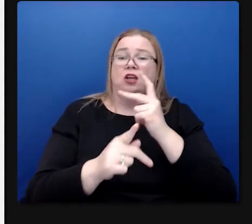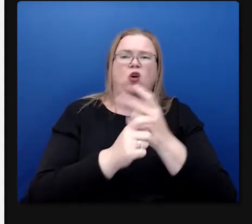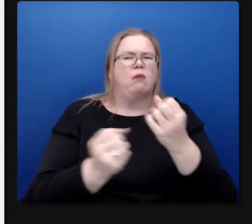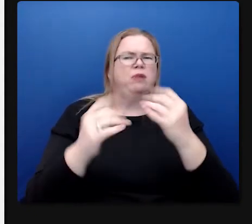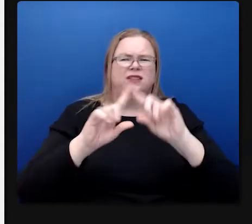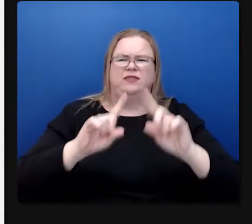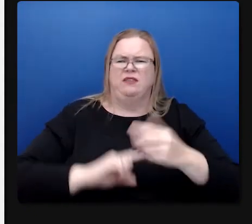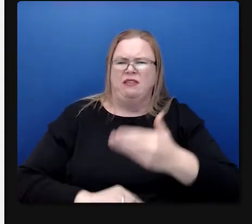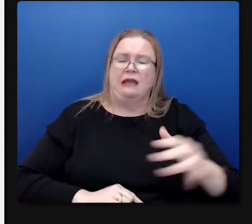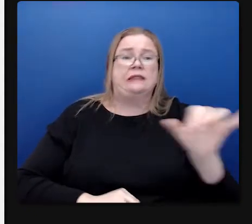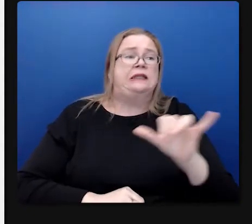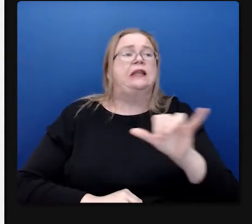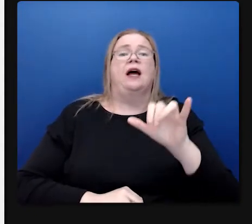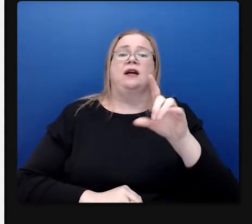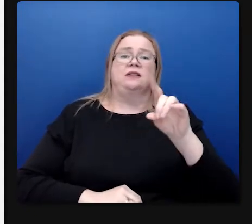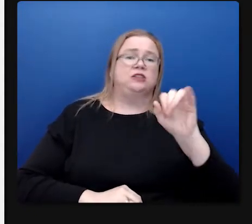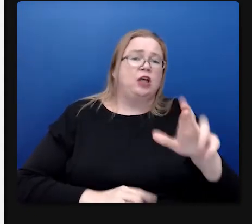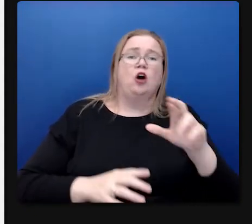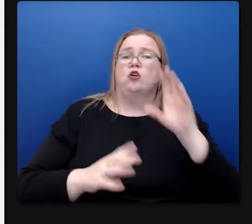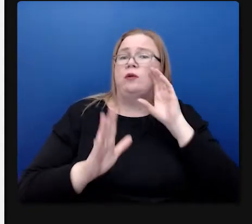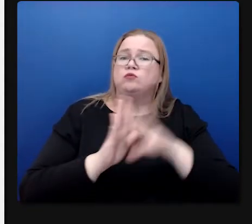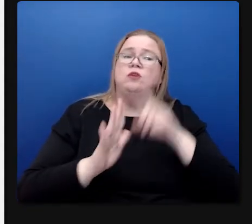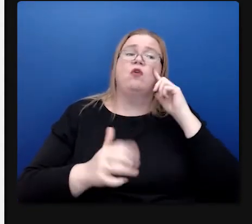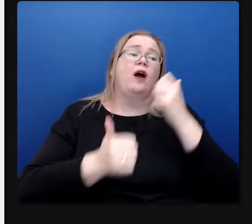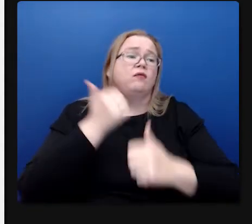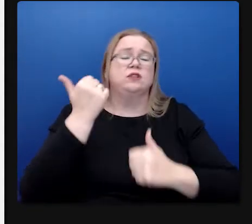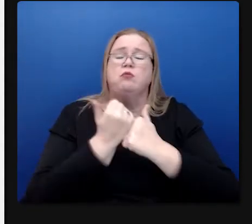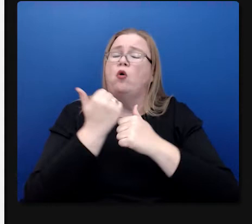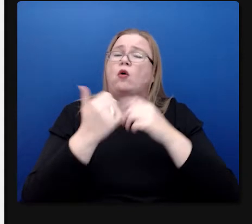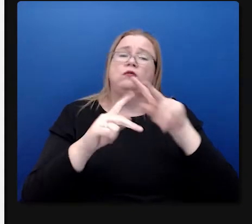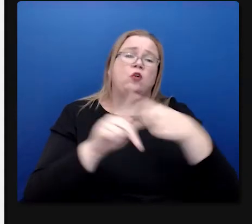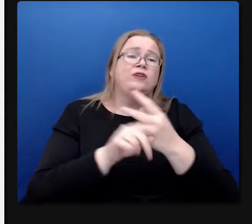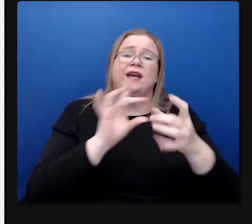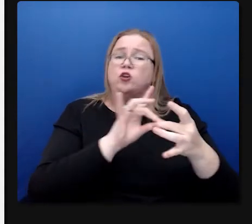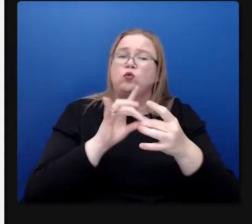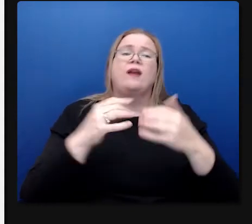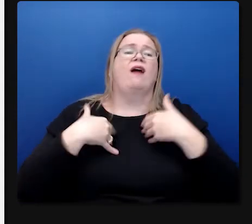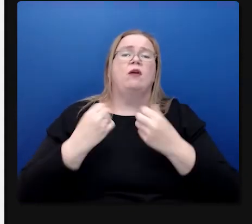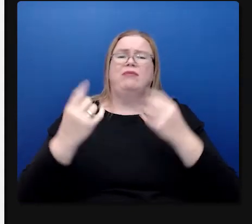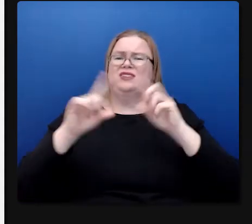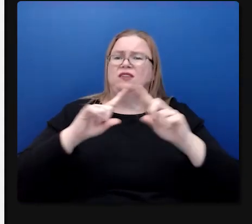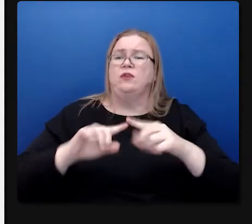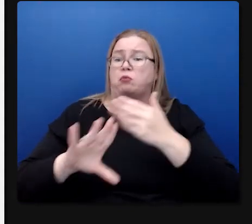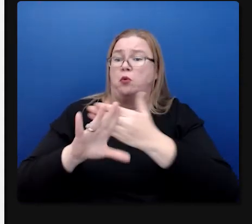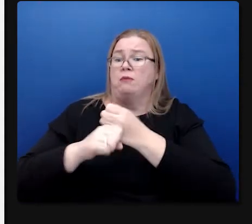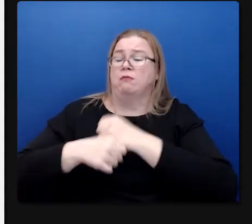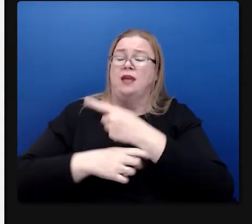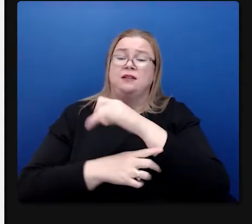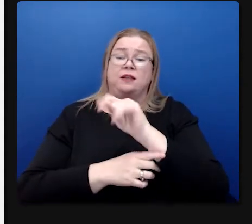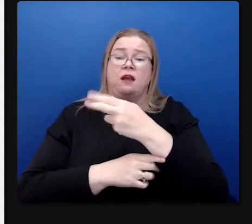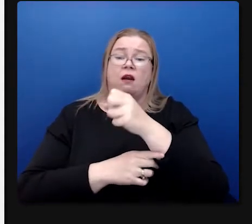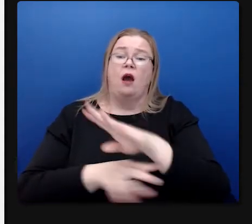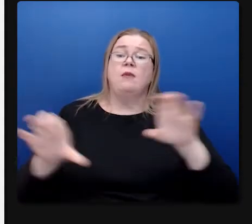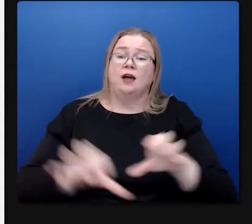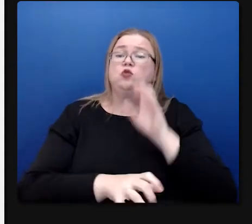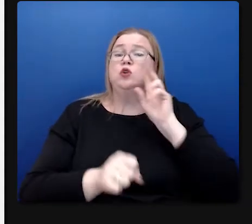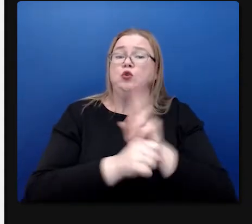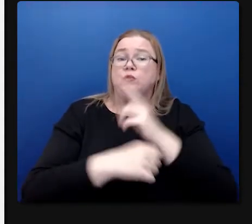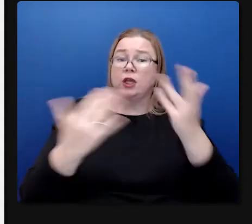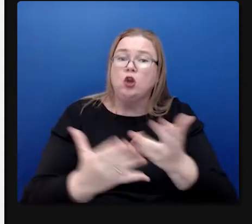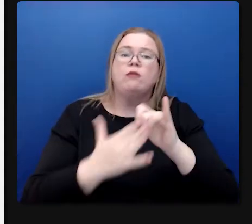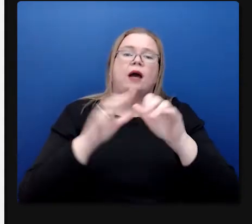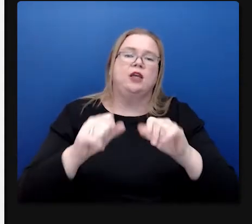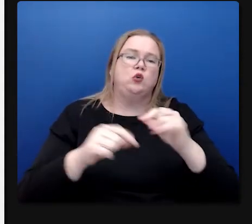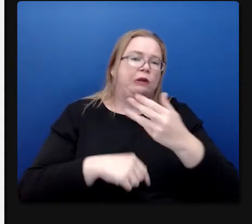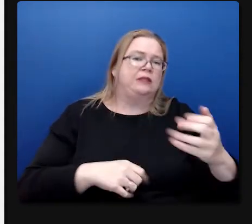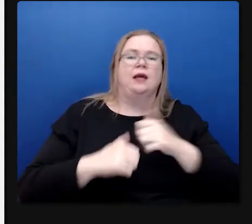a whole bunch of things, such as Docker images for every supported version of Unity. They have a whole bunch of pre-made GitHub actions that we're going to be using here